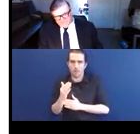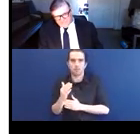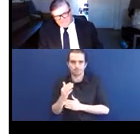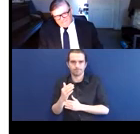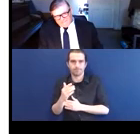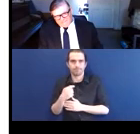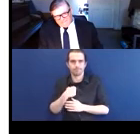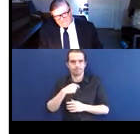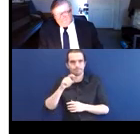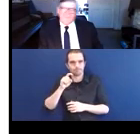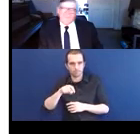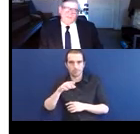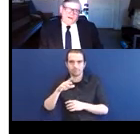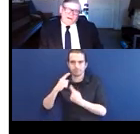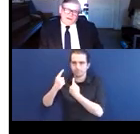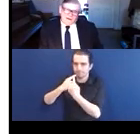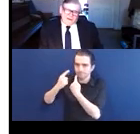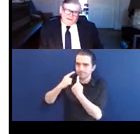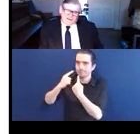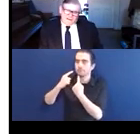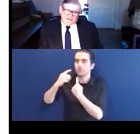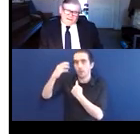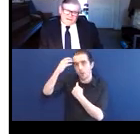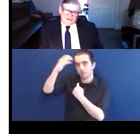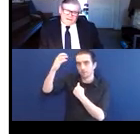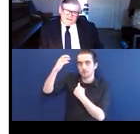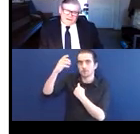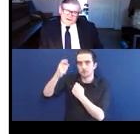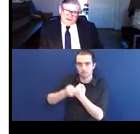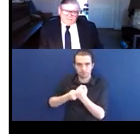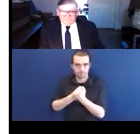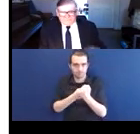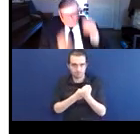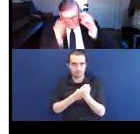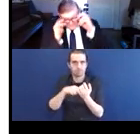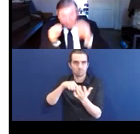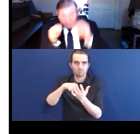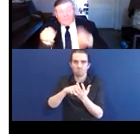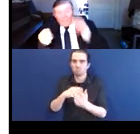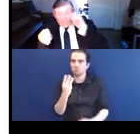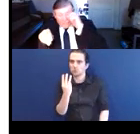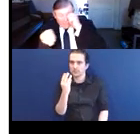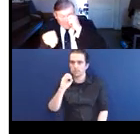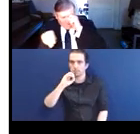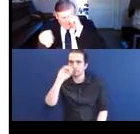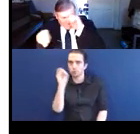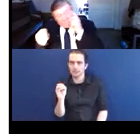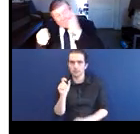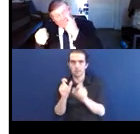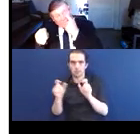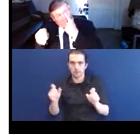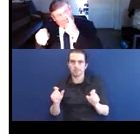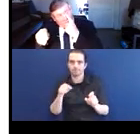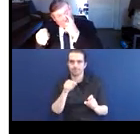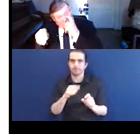I'm working at the Employers Federation of Ceylon, where we have 700 plus employers. So we